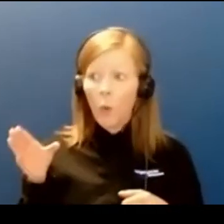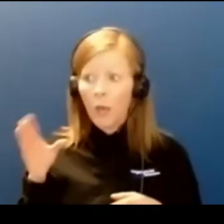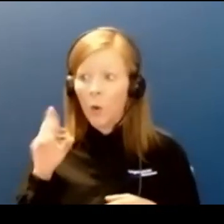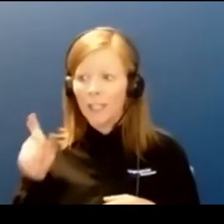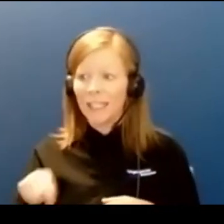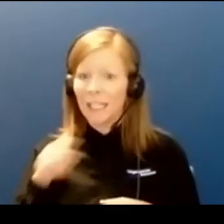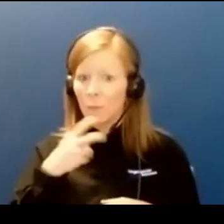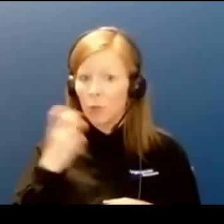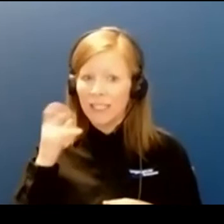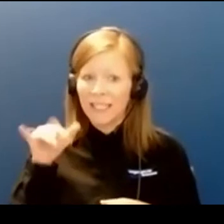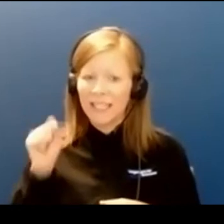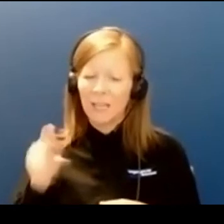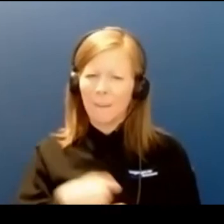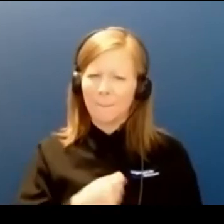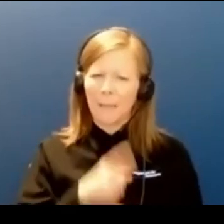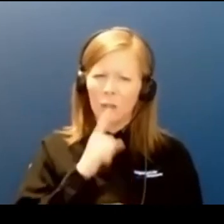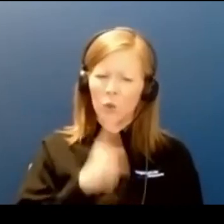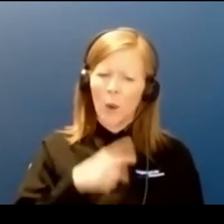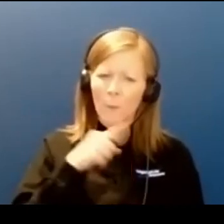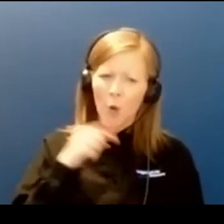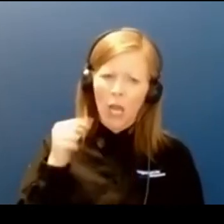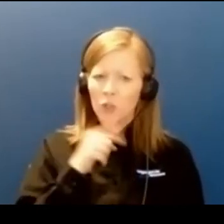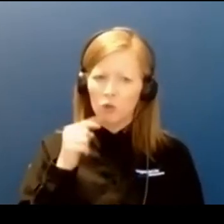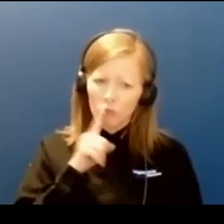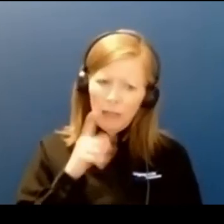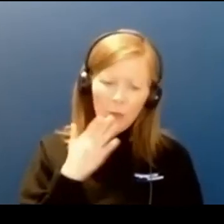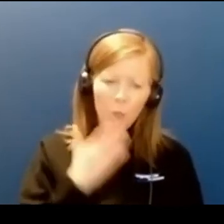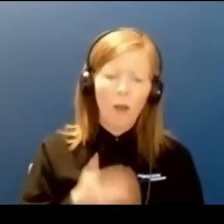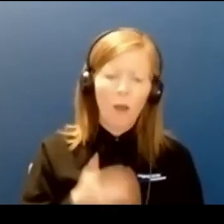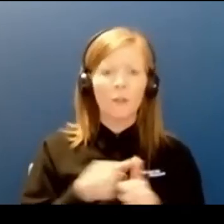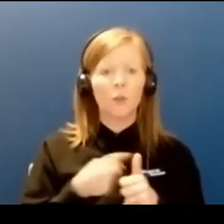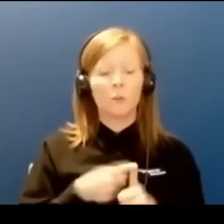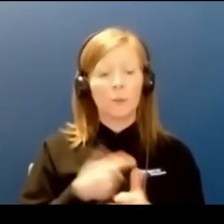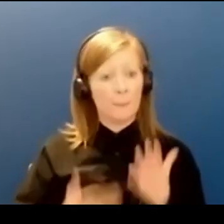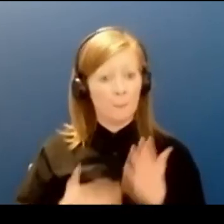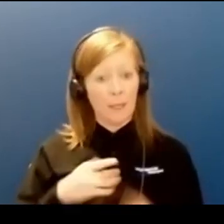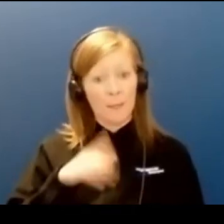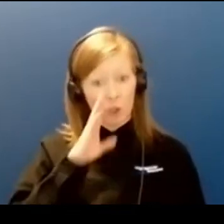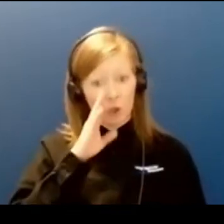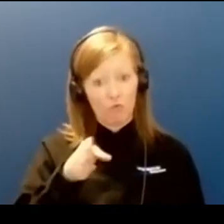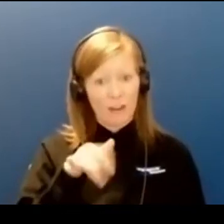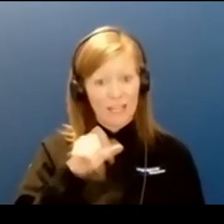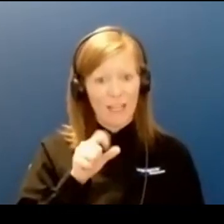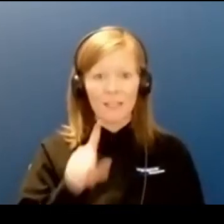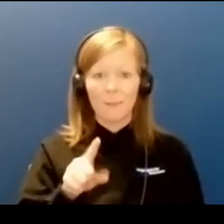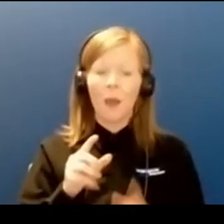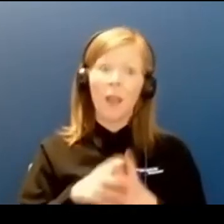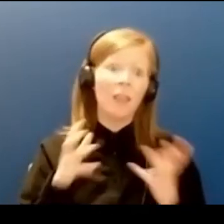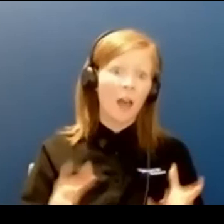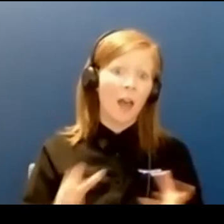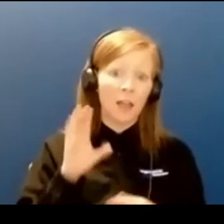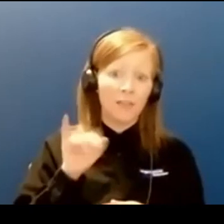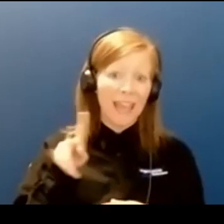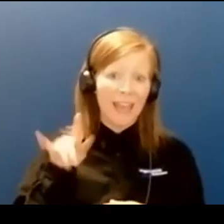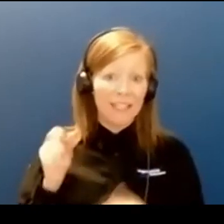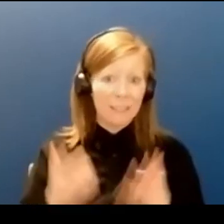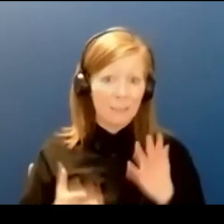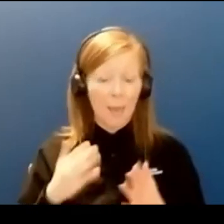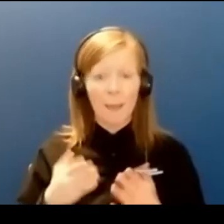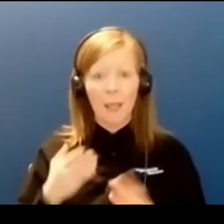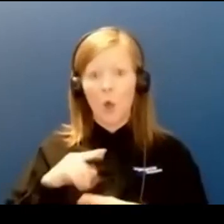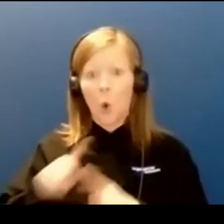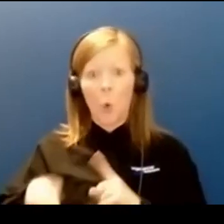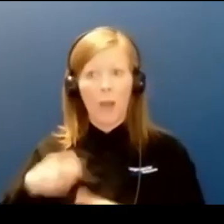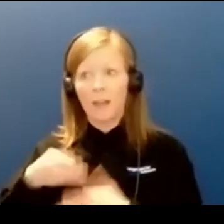actually need to make sure that they start brushing well, because their teeth may be straight, but they may have a lot of cavities by the end of the orthodontic treatment. So it's